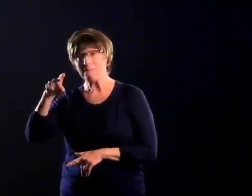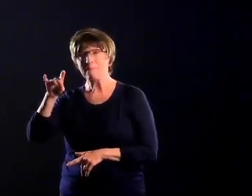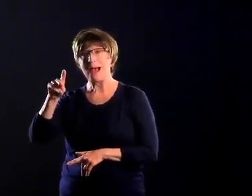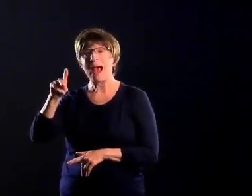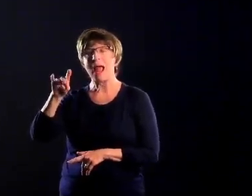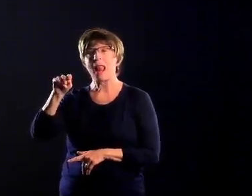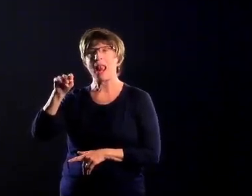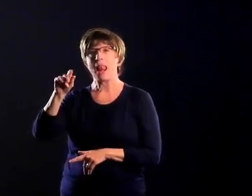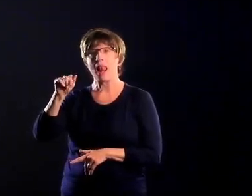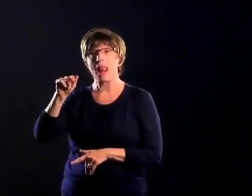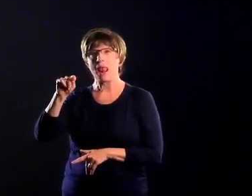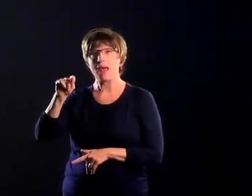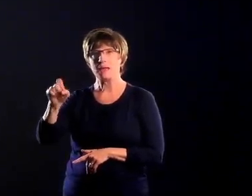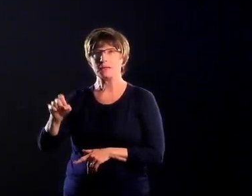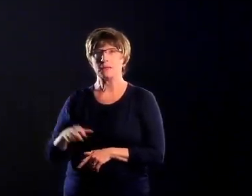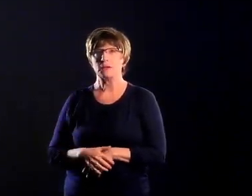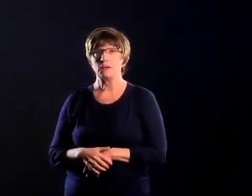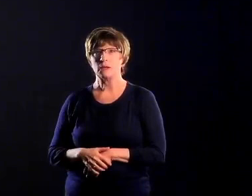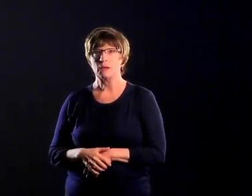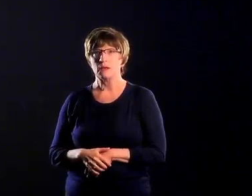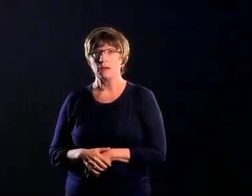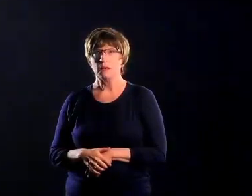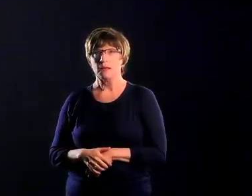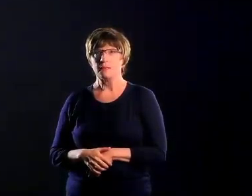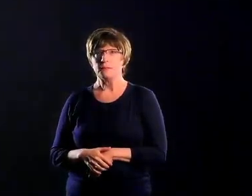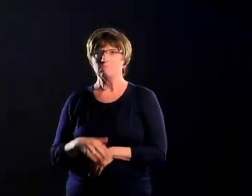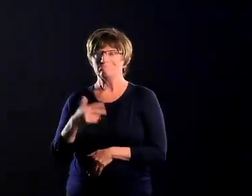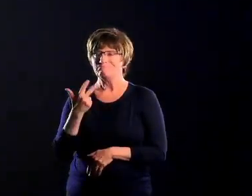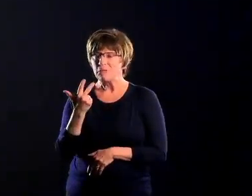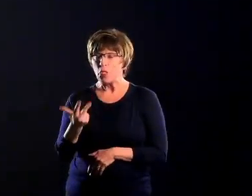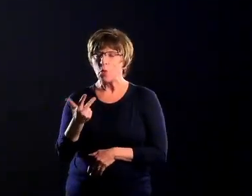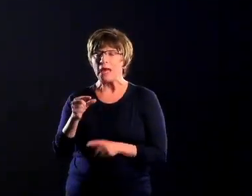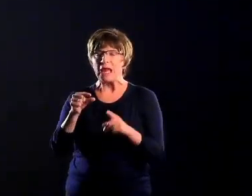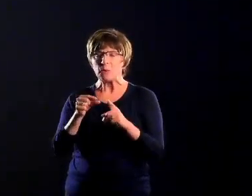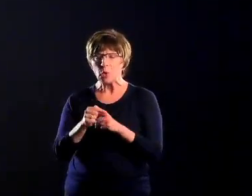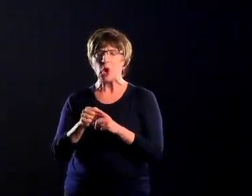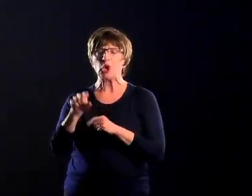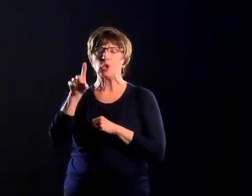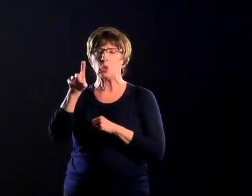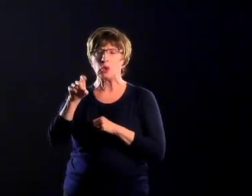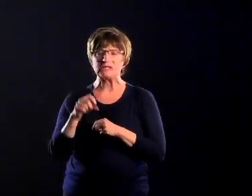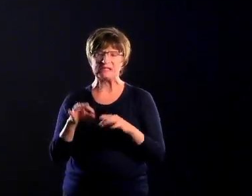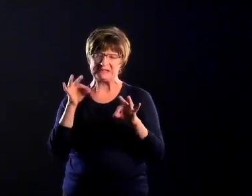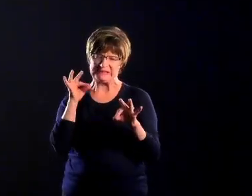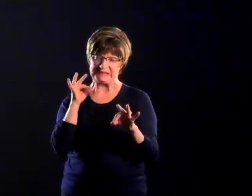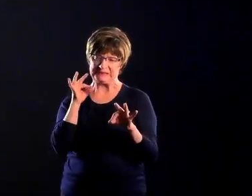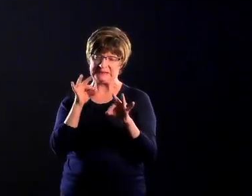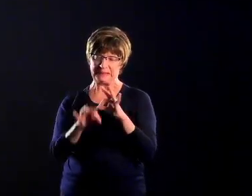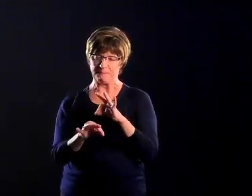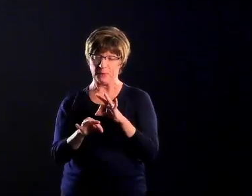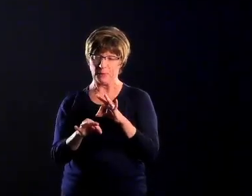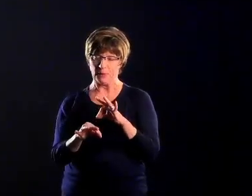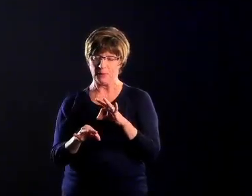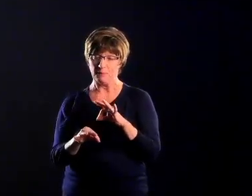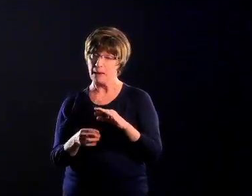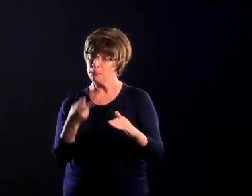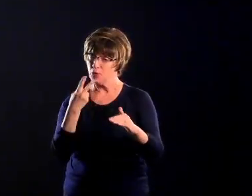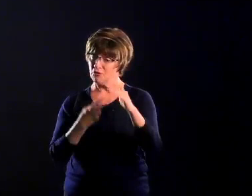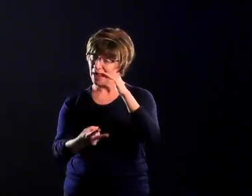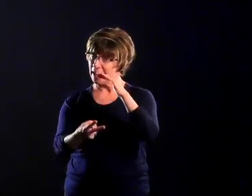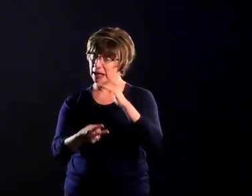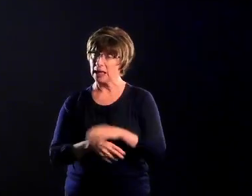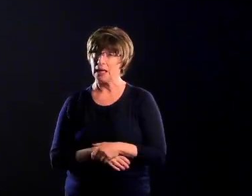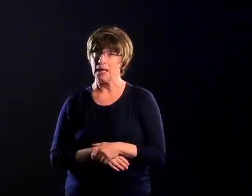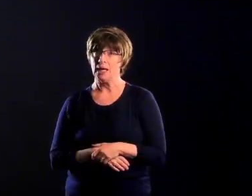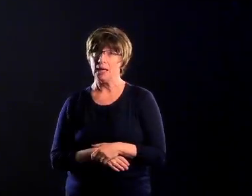the three-word question, as simple as it could be, yet so profound. Pilate